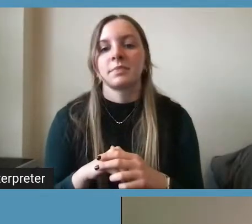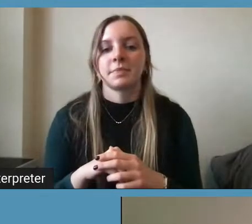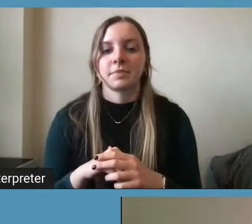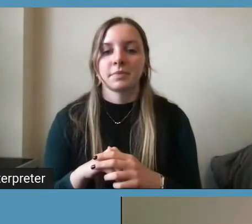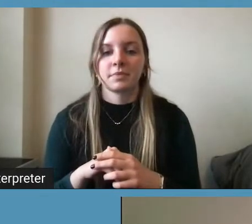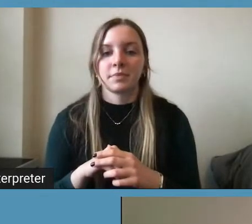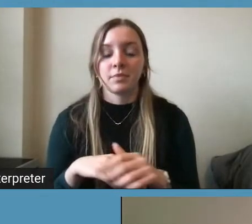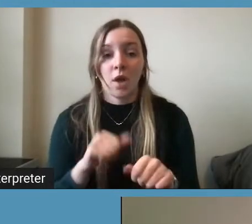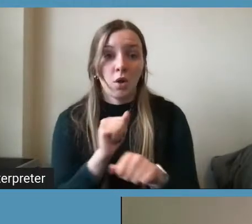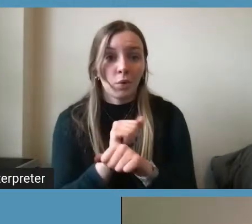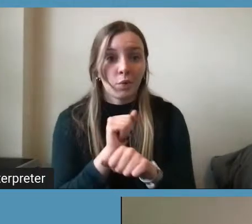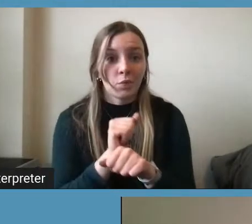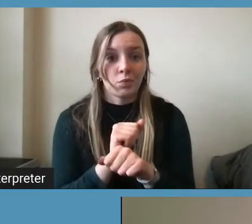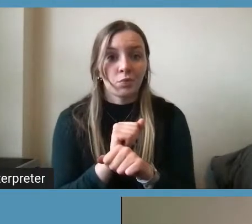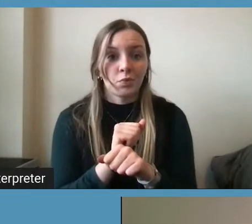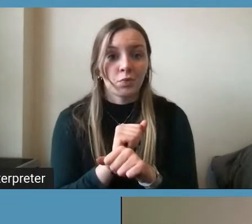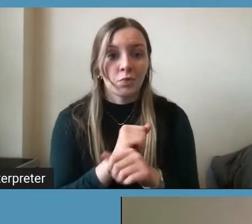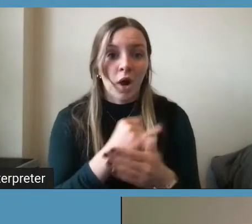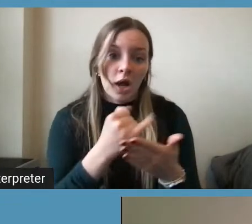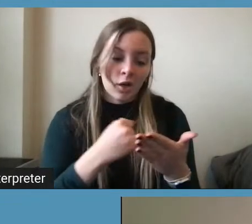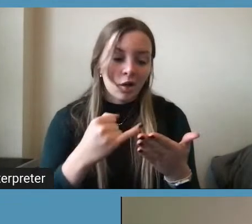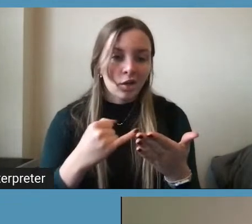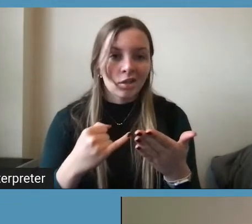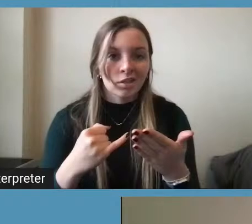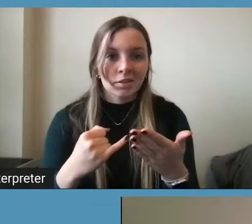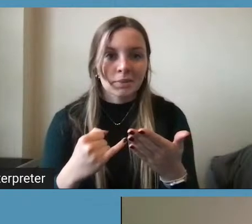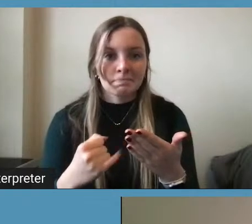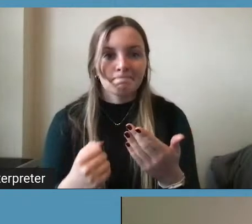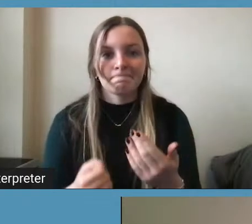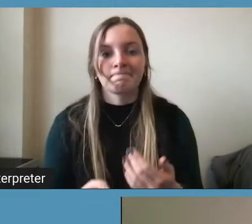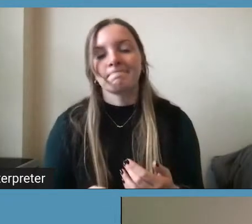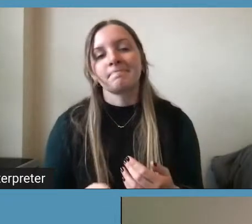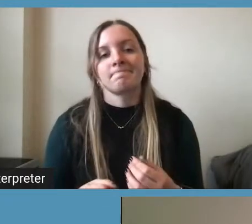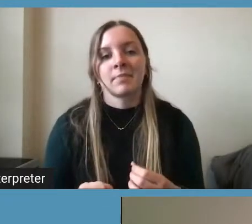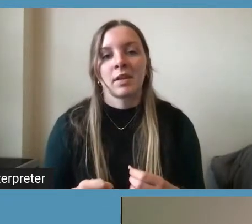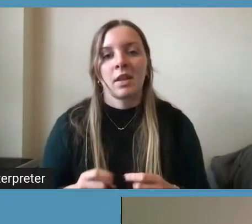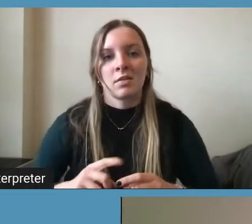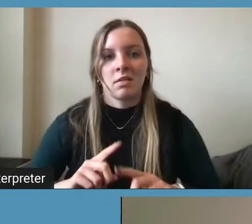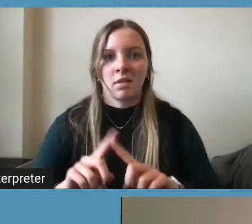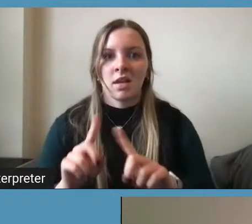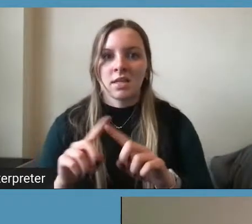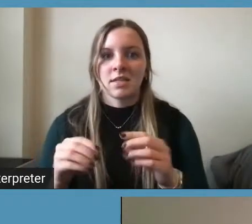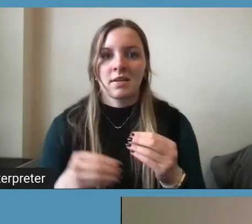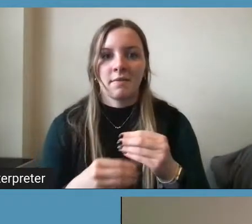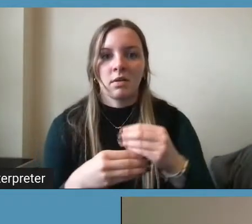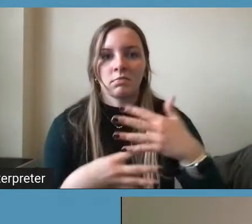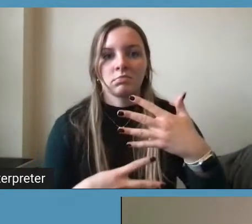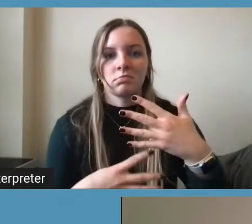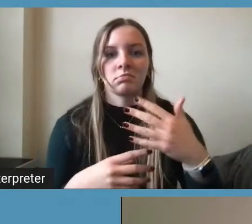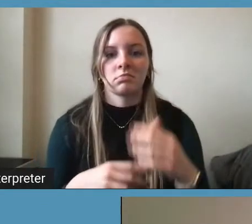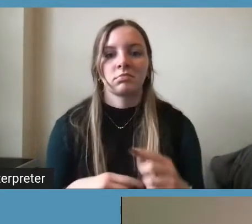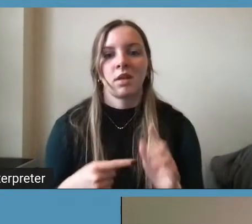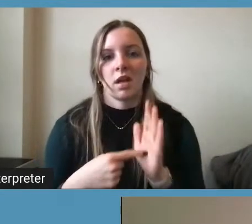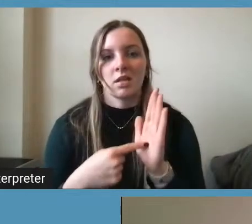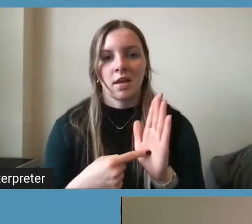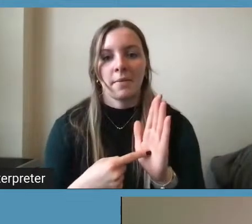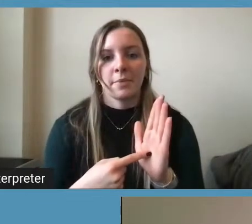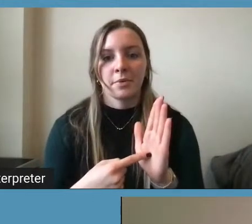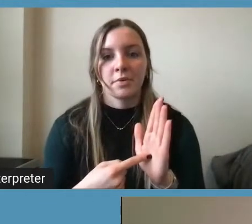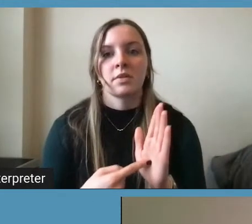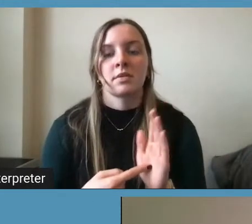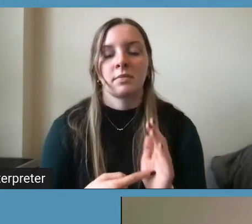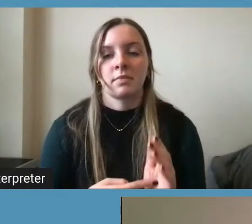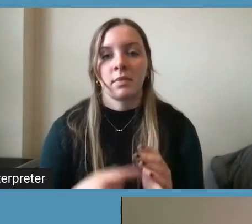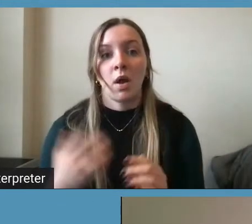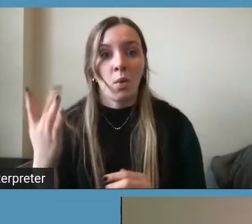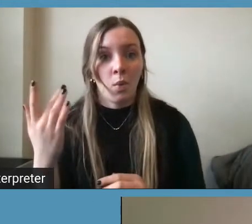Rock art is a great example. So there are a variety of reasons why RTI is a great solution, and we're